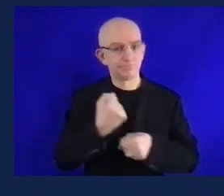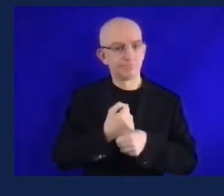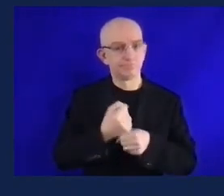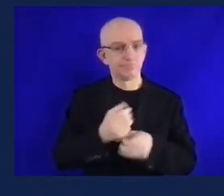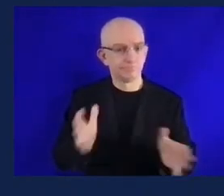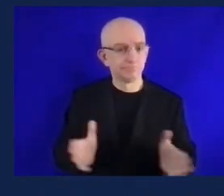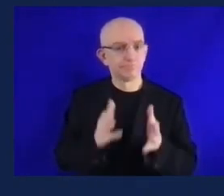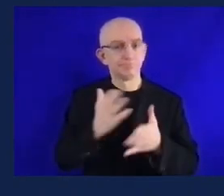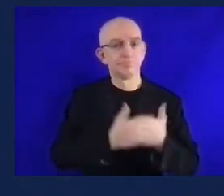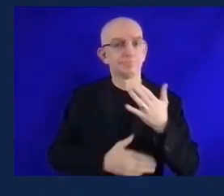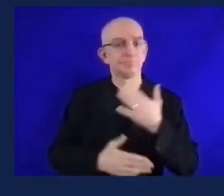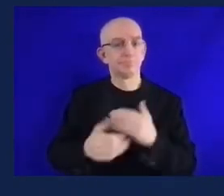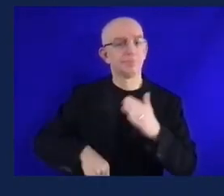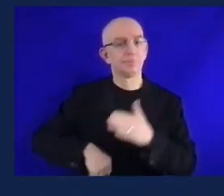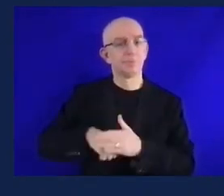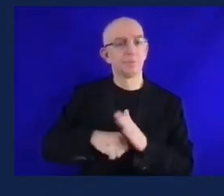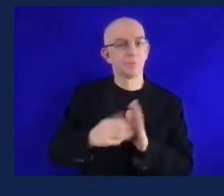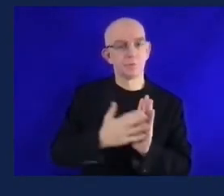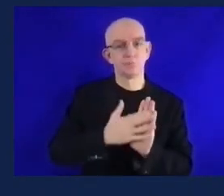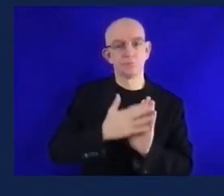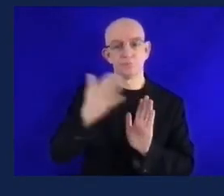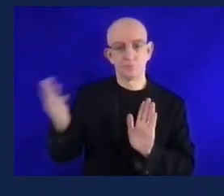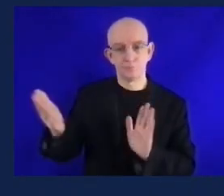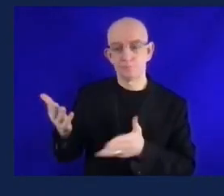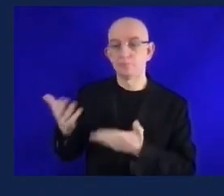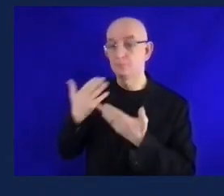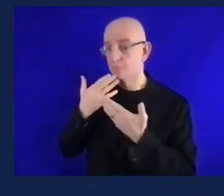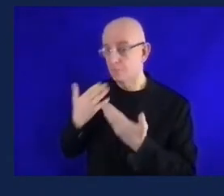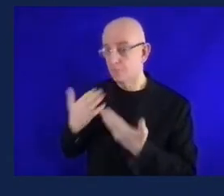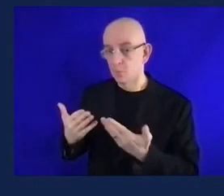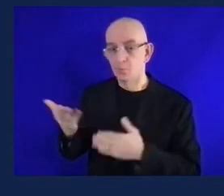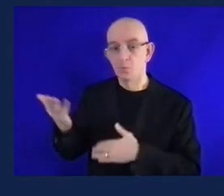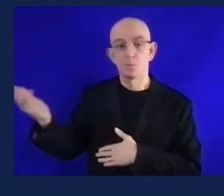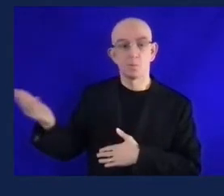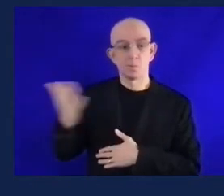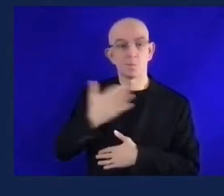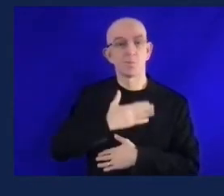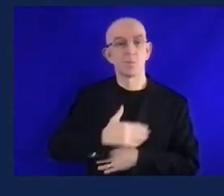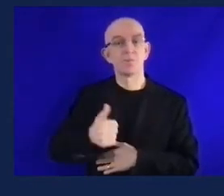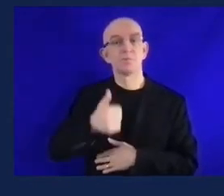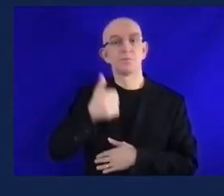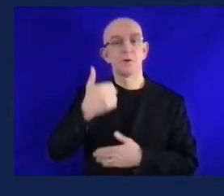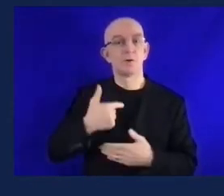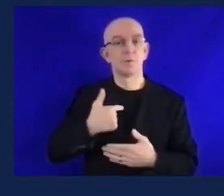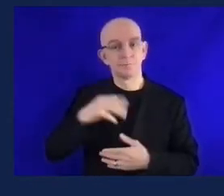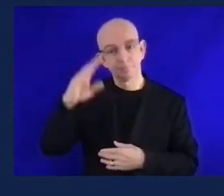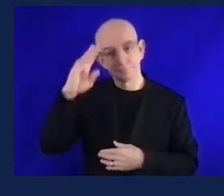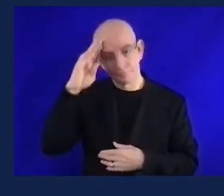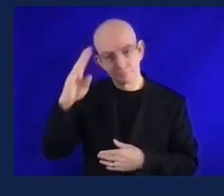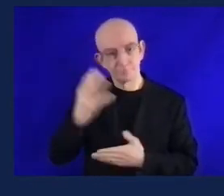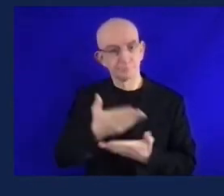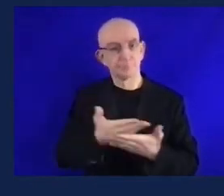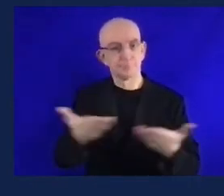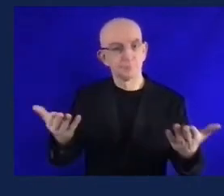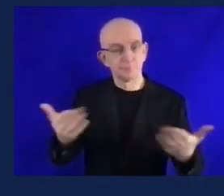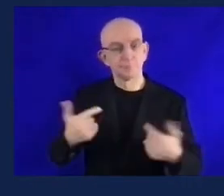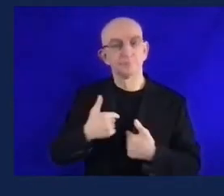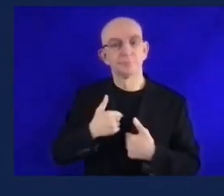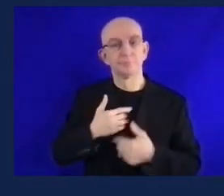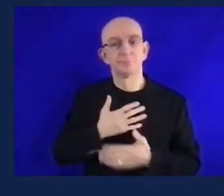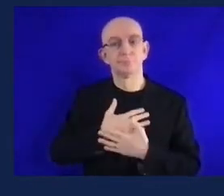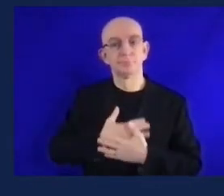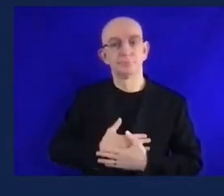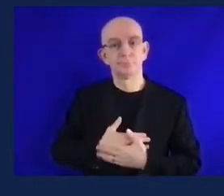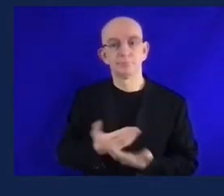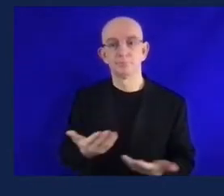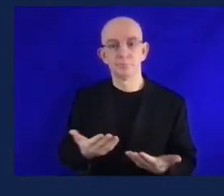this International CAFE conference. I'm delighted to be today with all of you to speak about football and how we